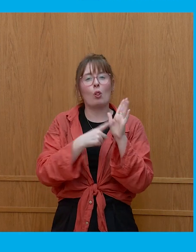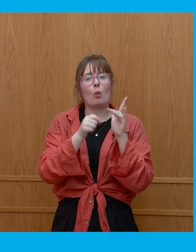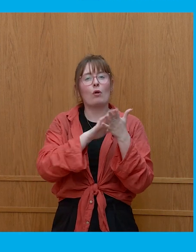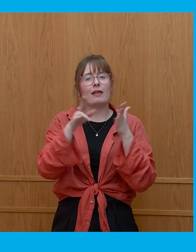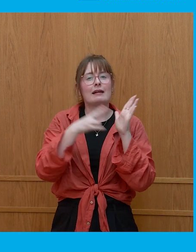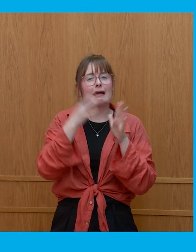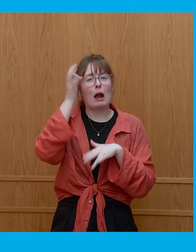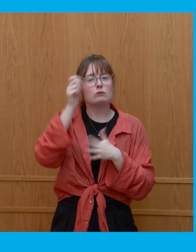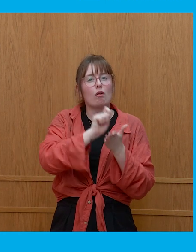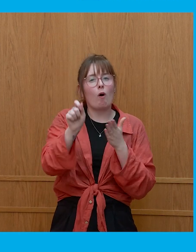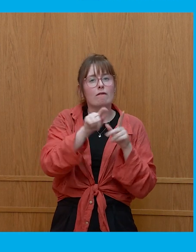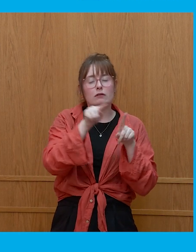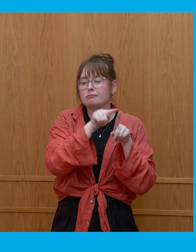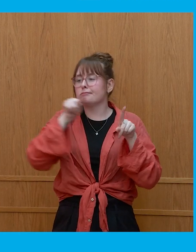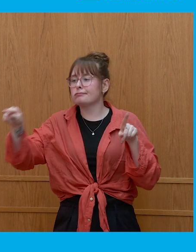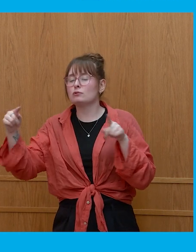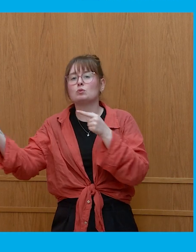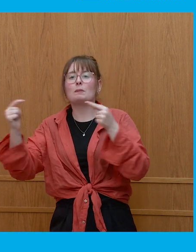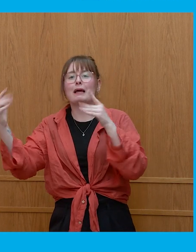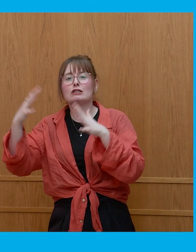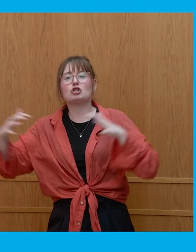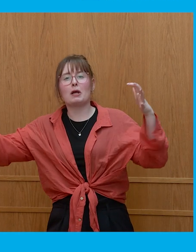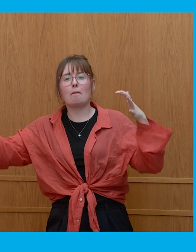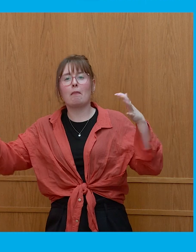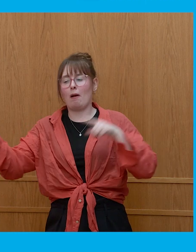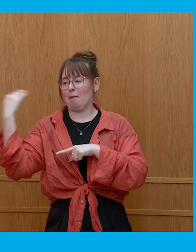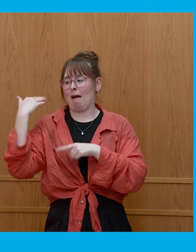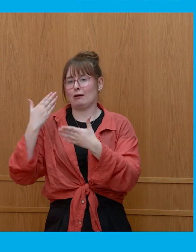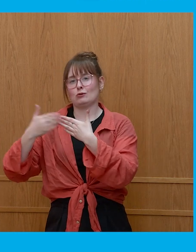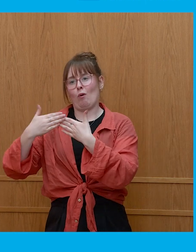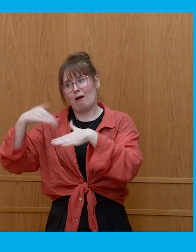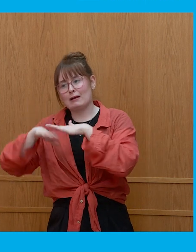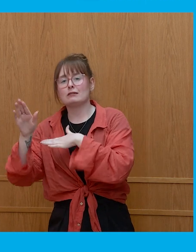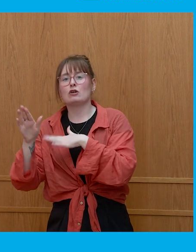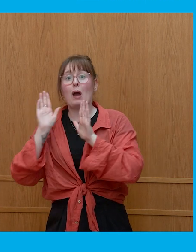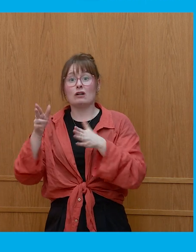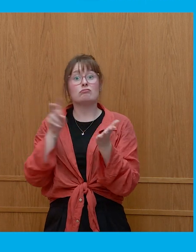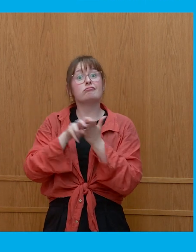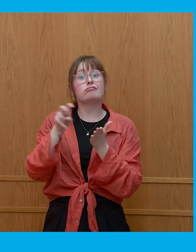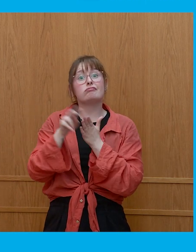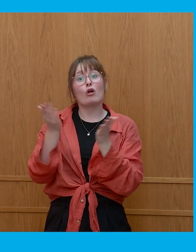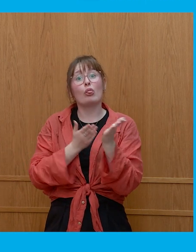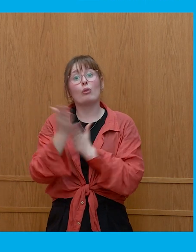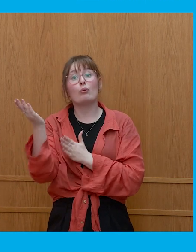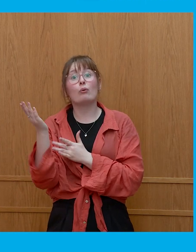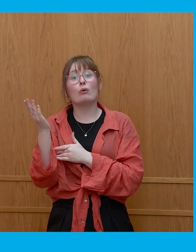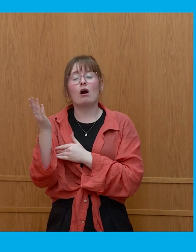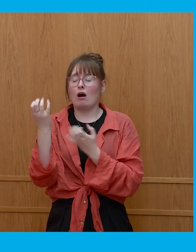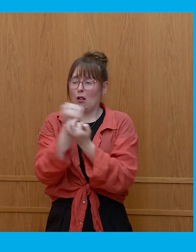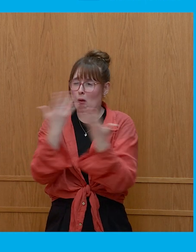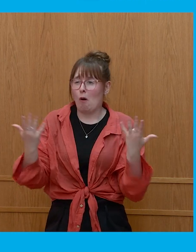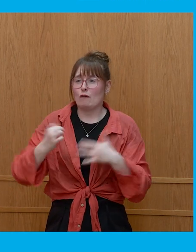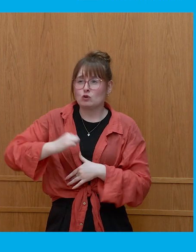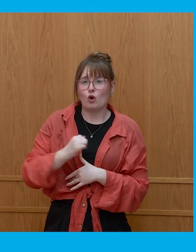Council offices, up to the debating chamber as a back door into the General Assembly, you had to walk through the mass of Italian tourists and